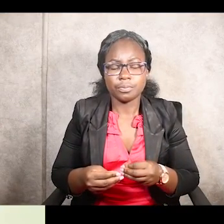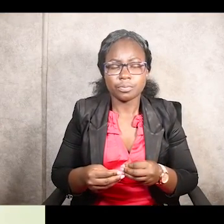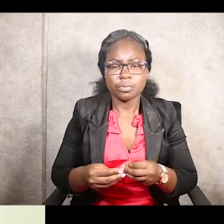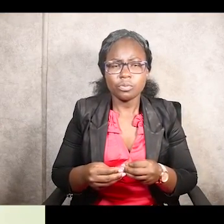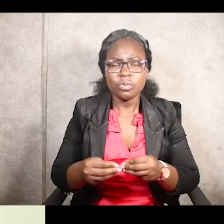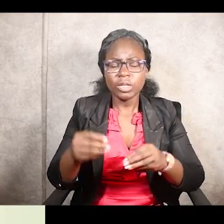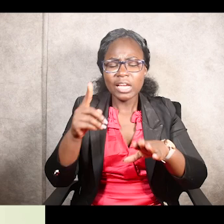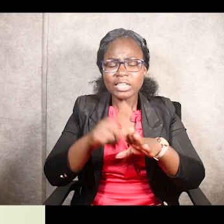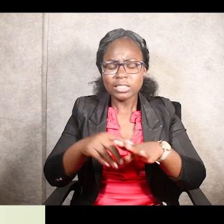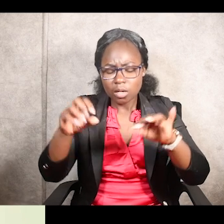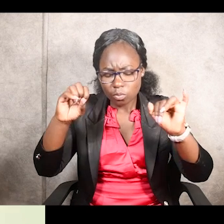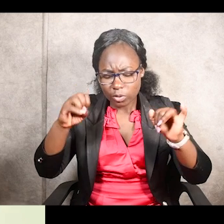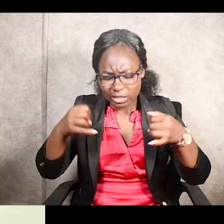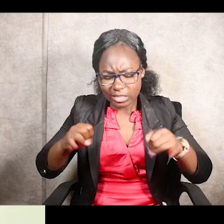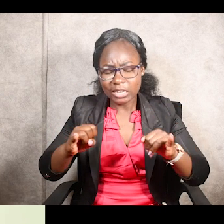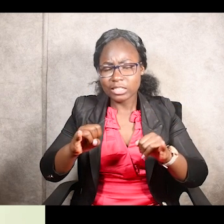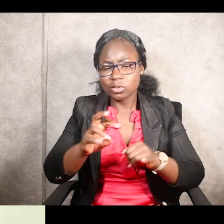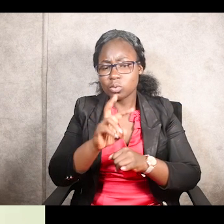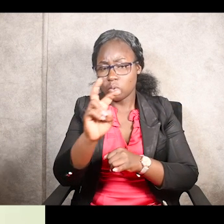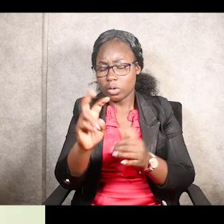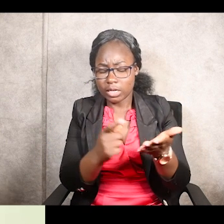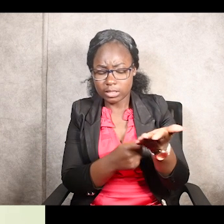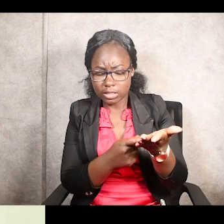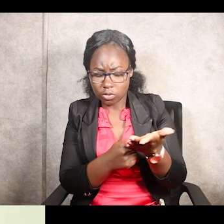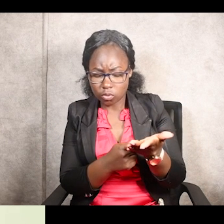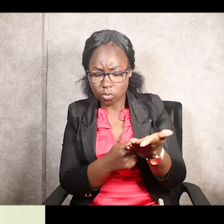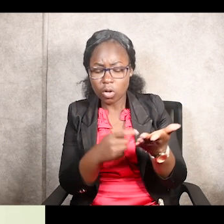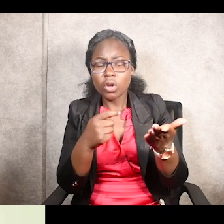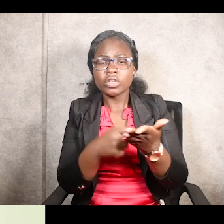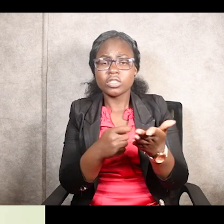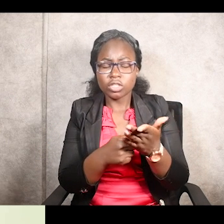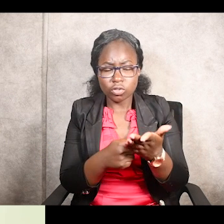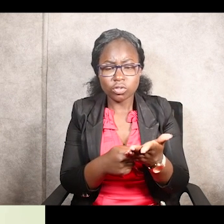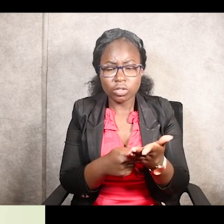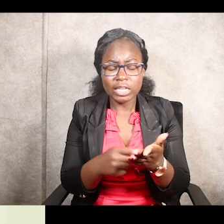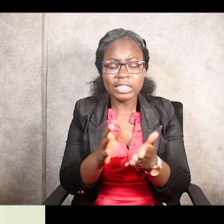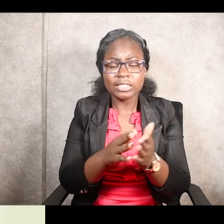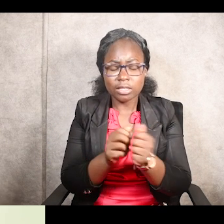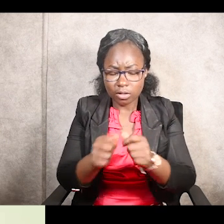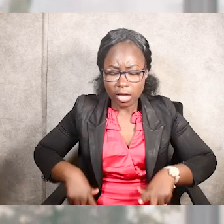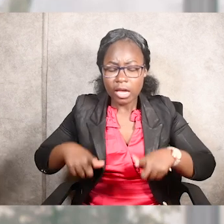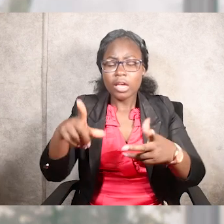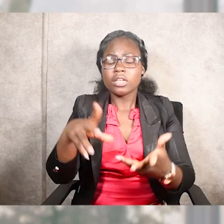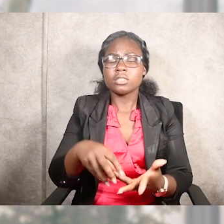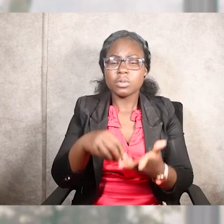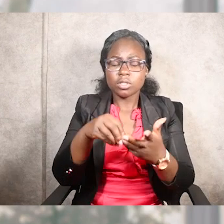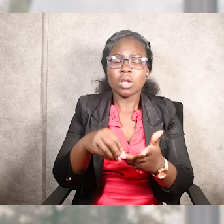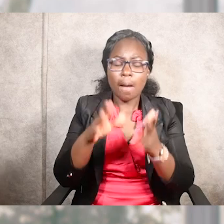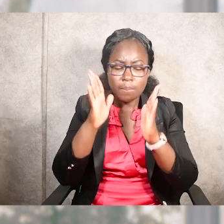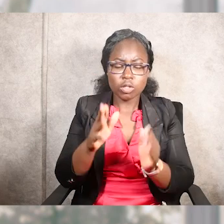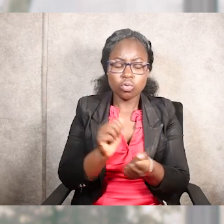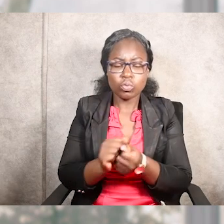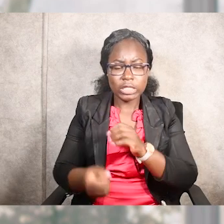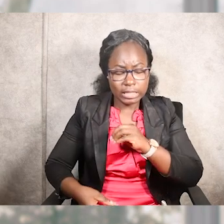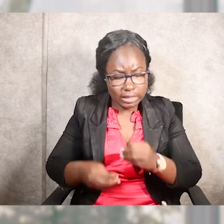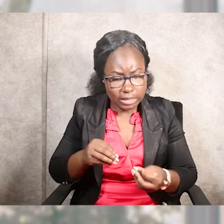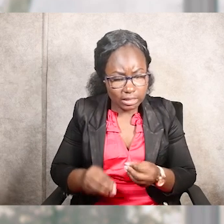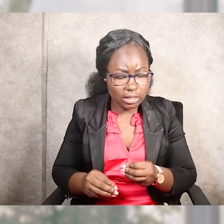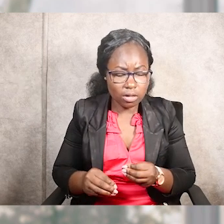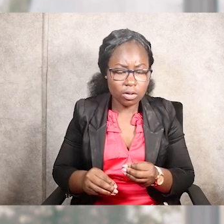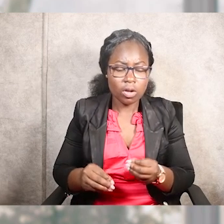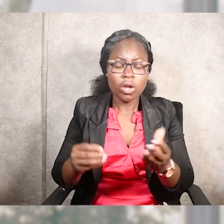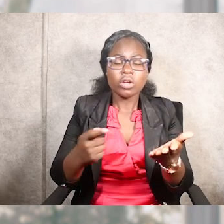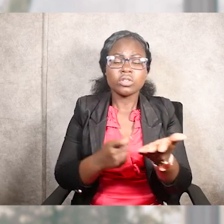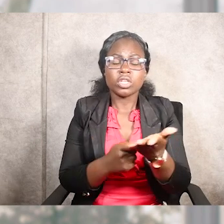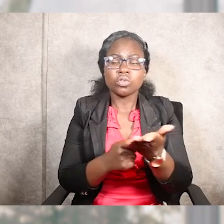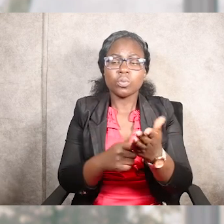As we try to adopt technologies, technology disrupts our lives, especially for persons with a disability. Technology, as